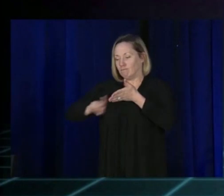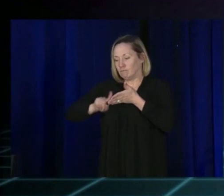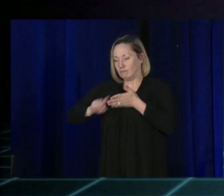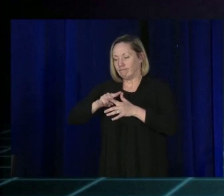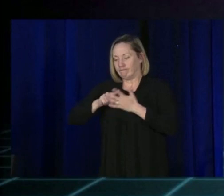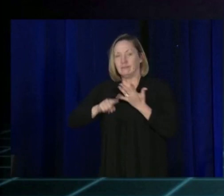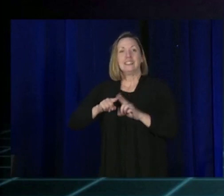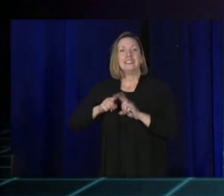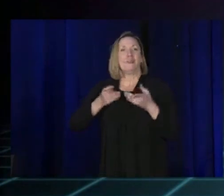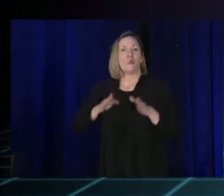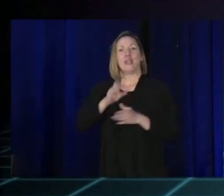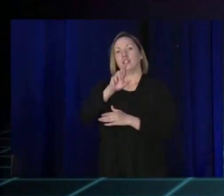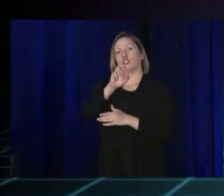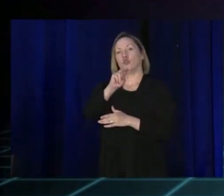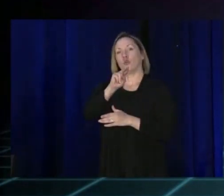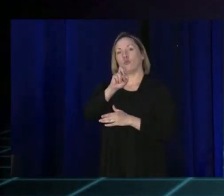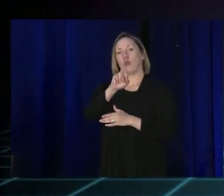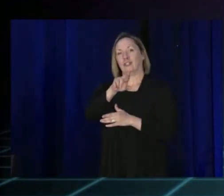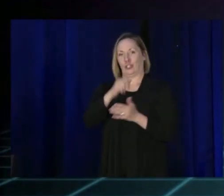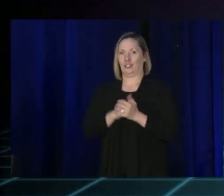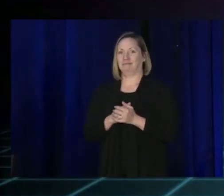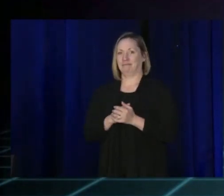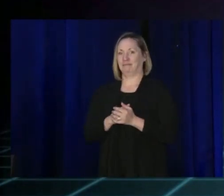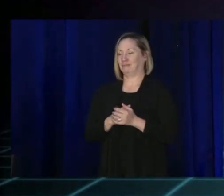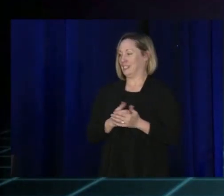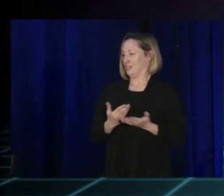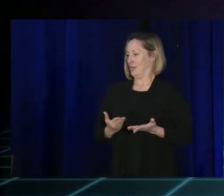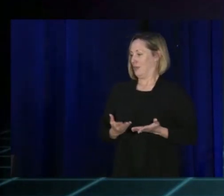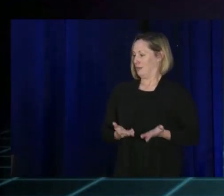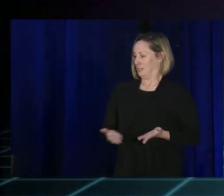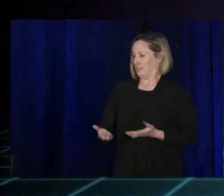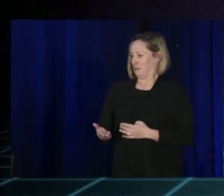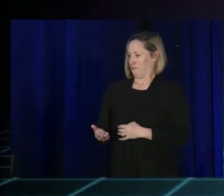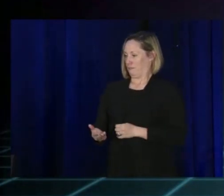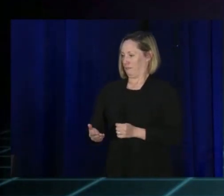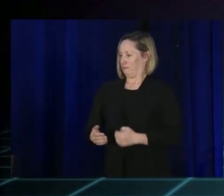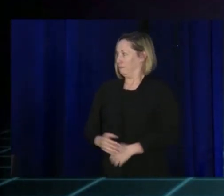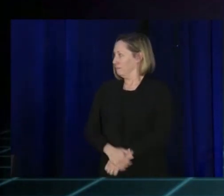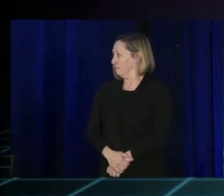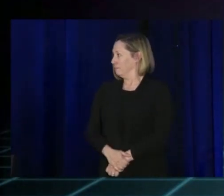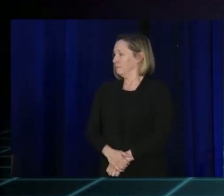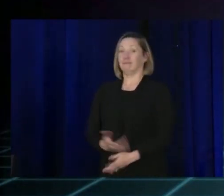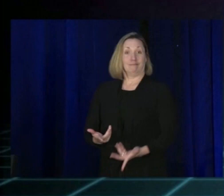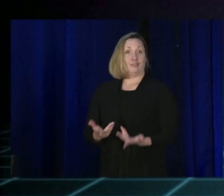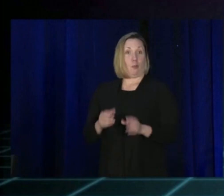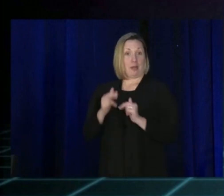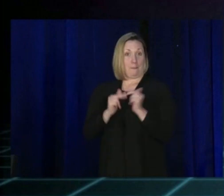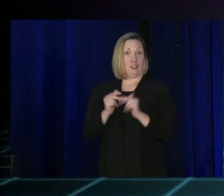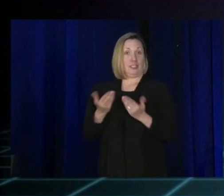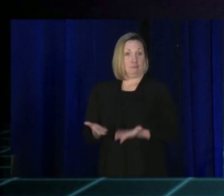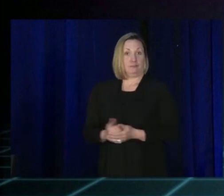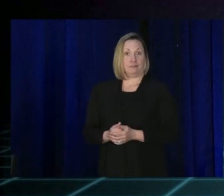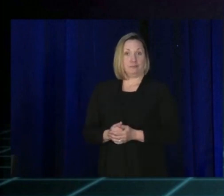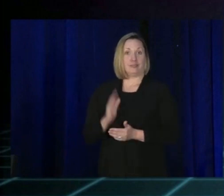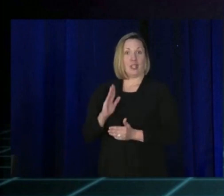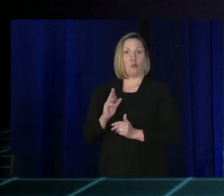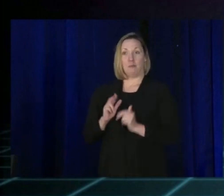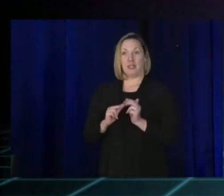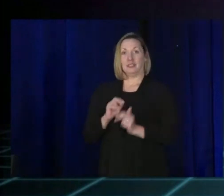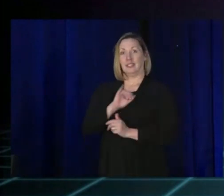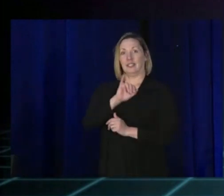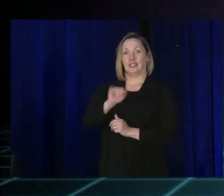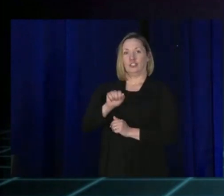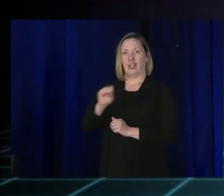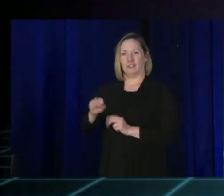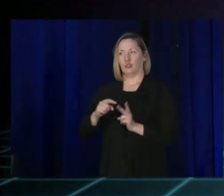you can render with it. So I'm gonna go here and build it, and it's gonna be building JavaScript,